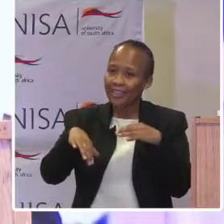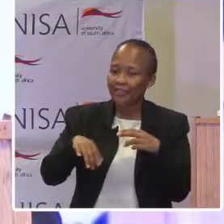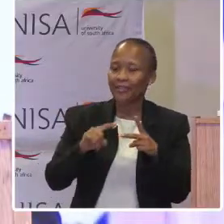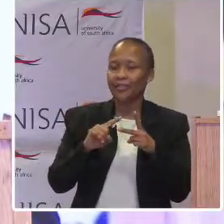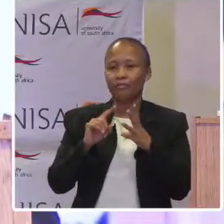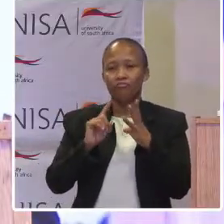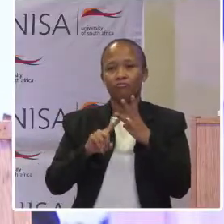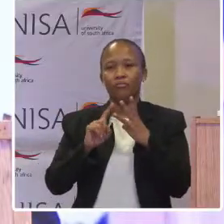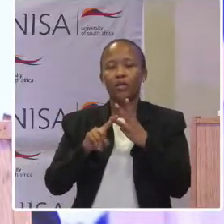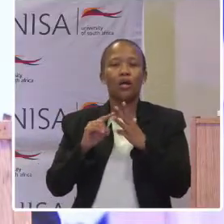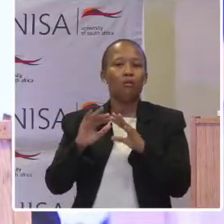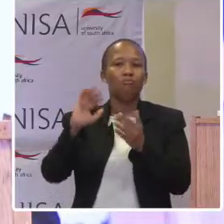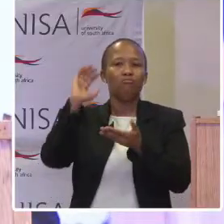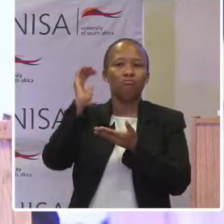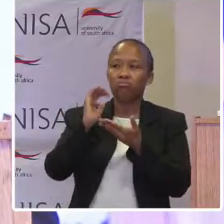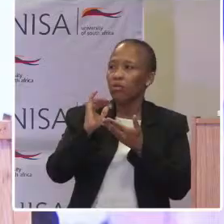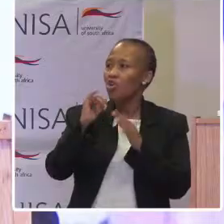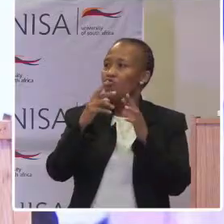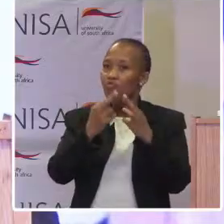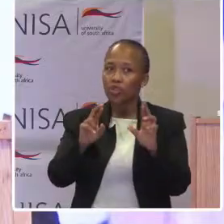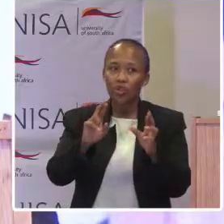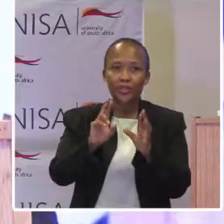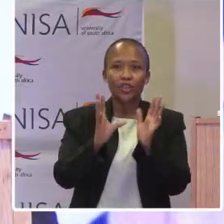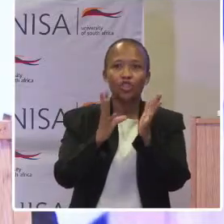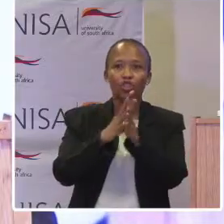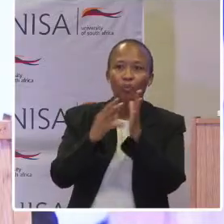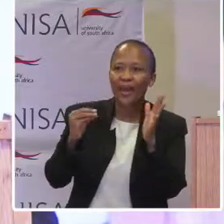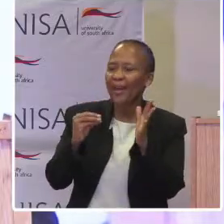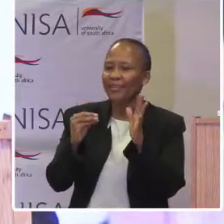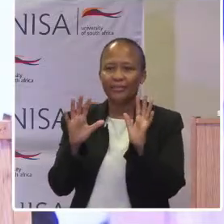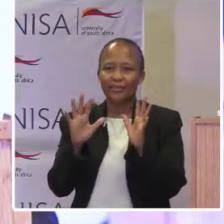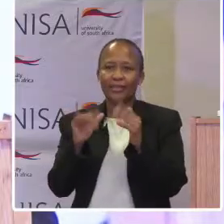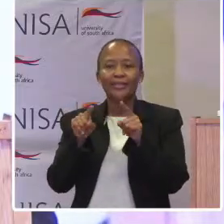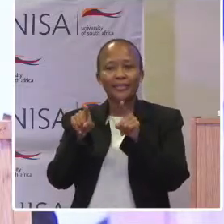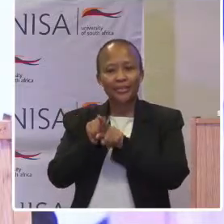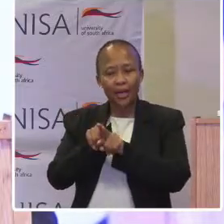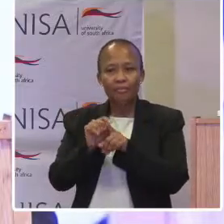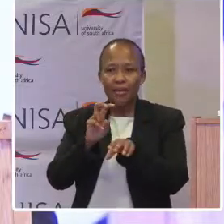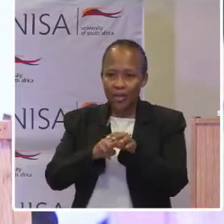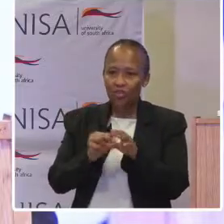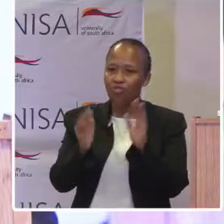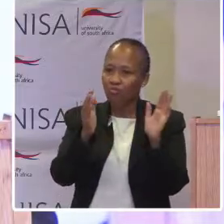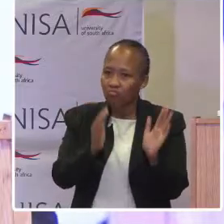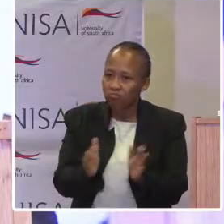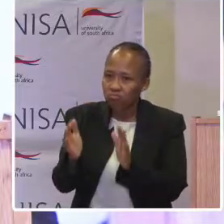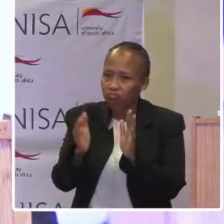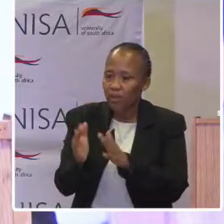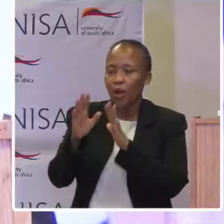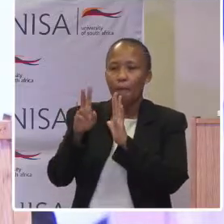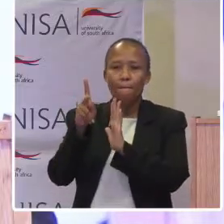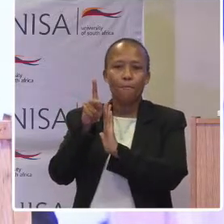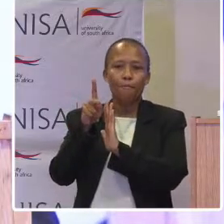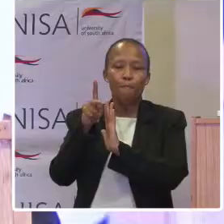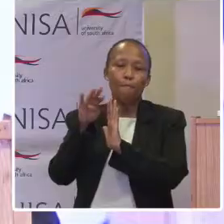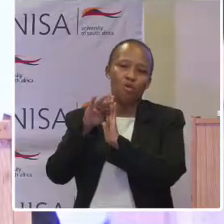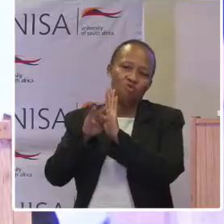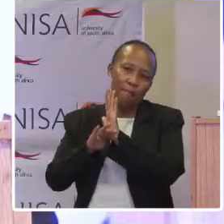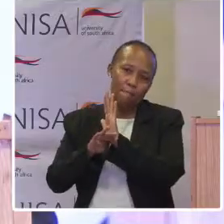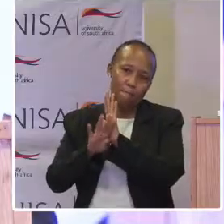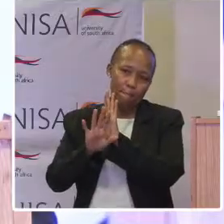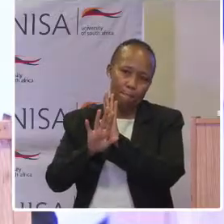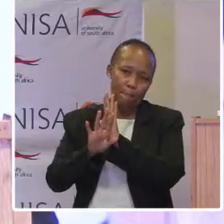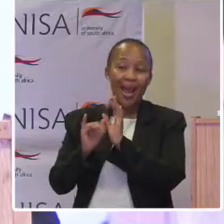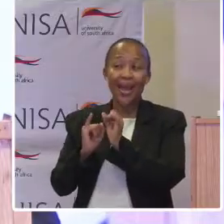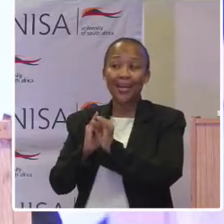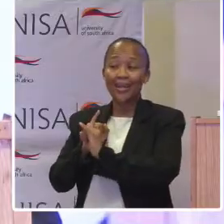minimize duplication of resources and efforts, and organize the existing initiatives, programs, and institutions into